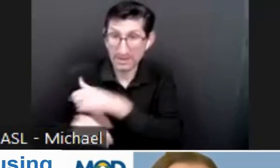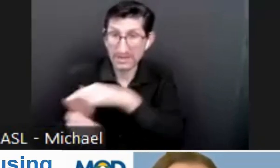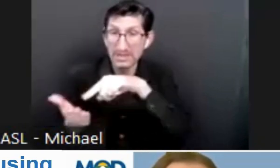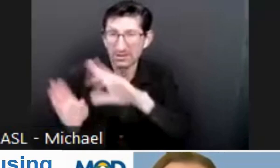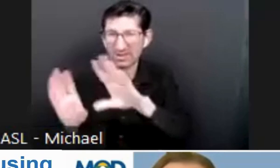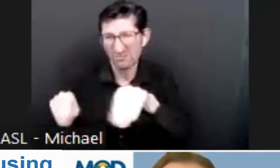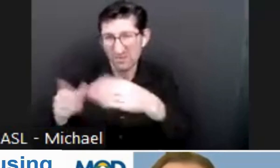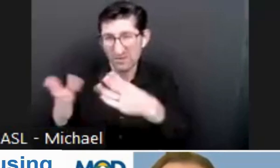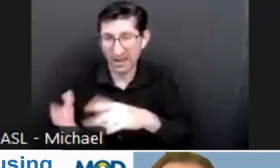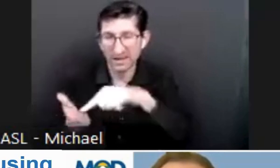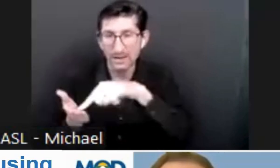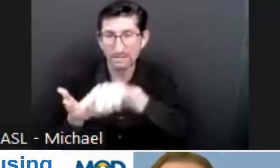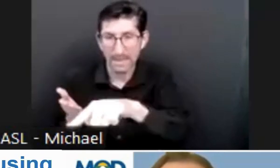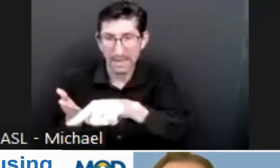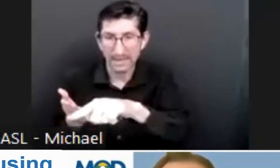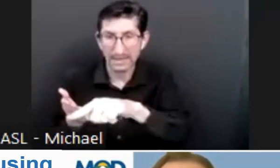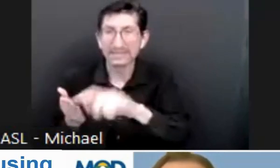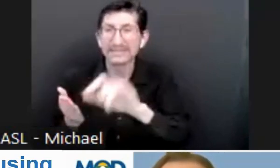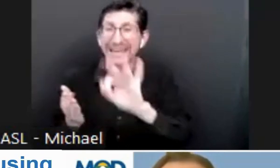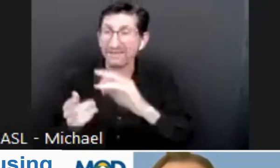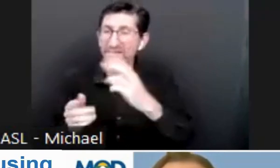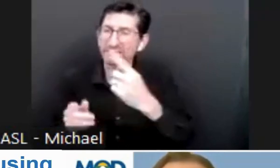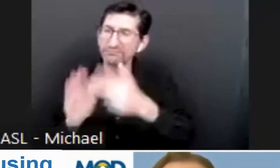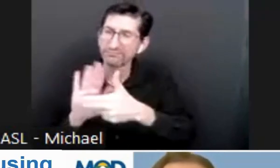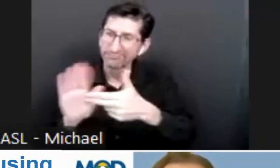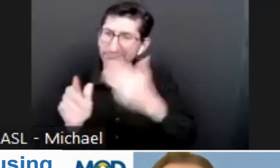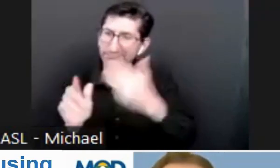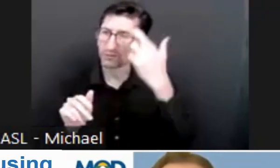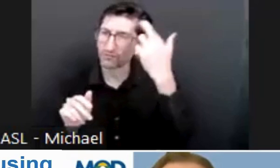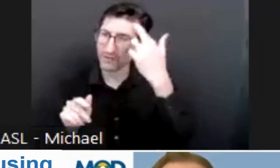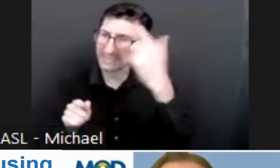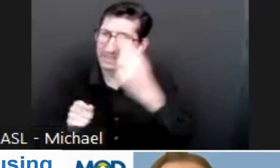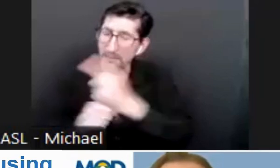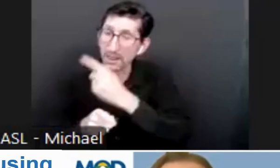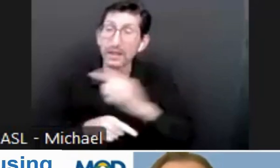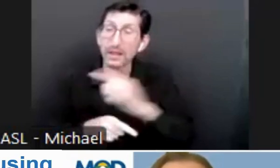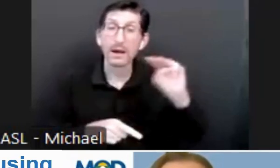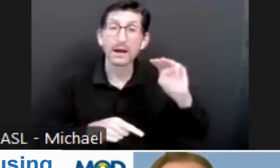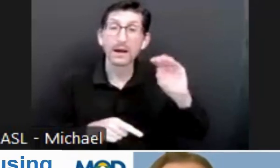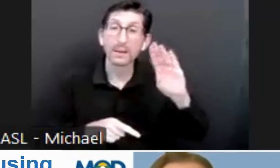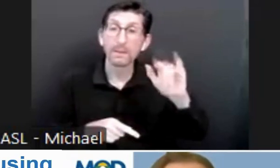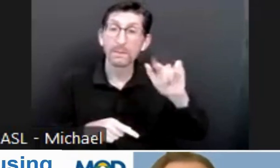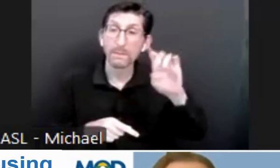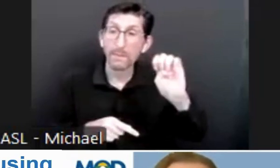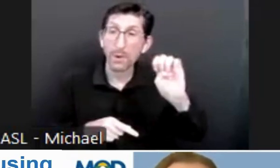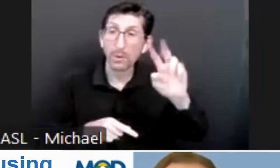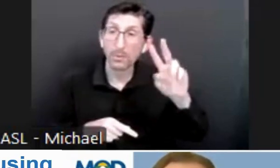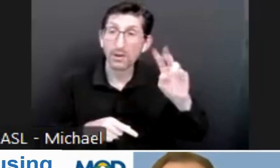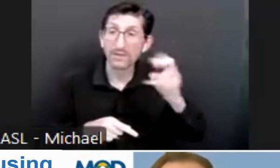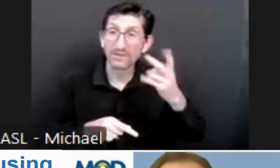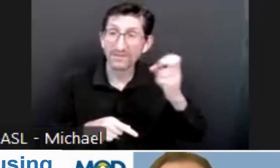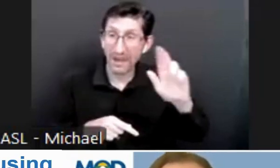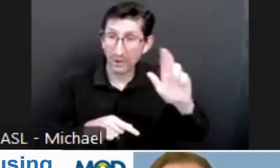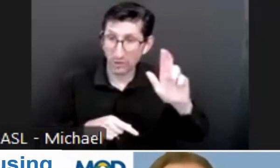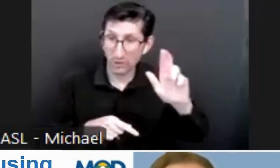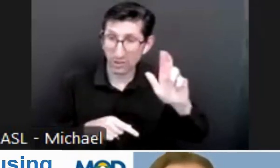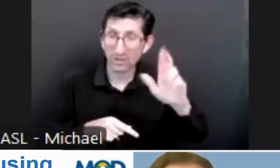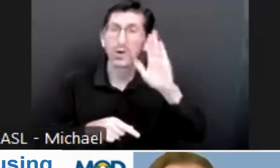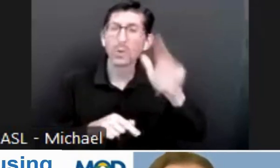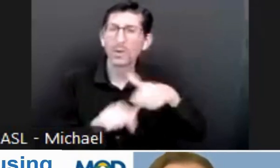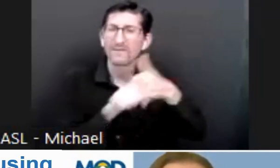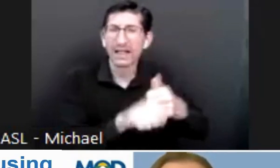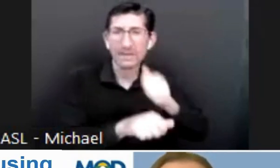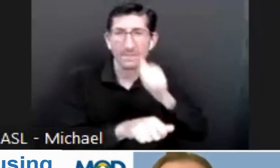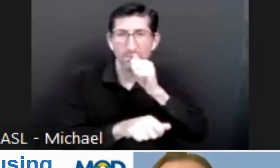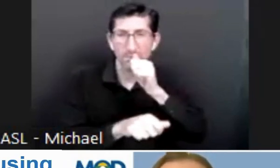And again, this is for modifications. Do note that mobile vouchers are going to follow the private rules because you have a private housing